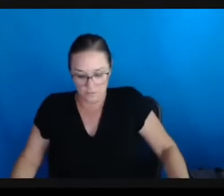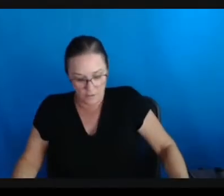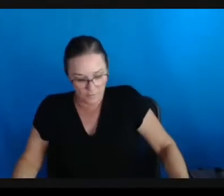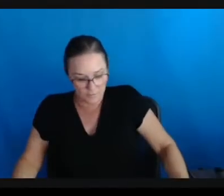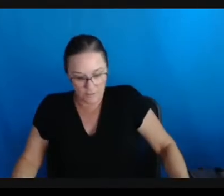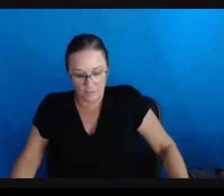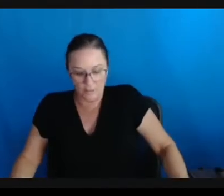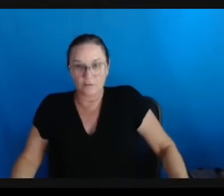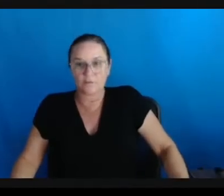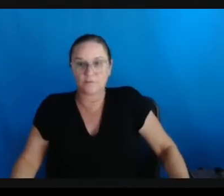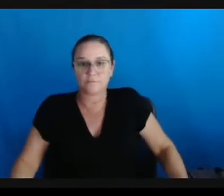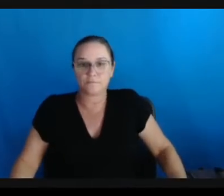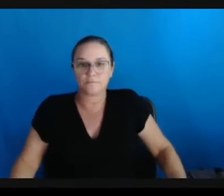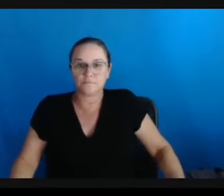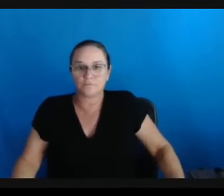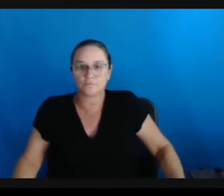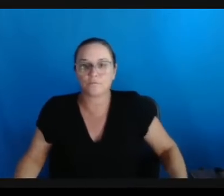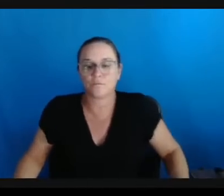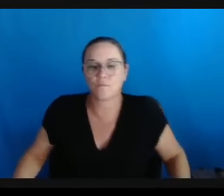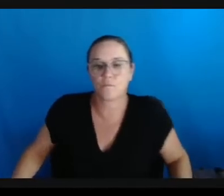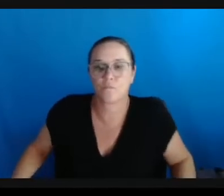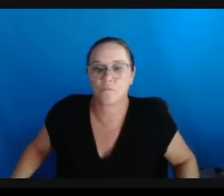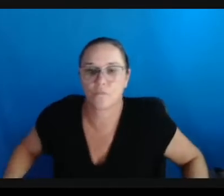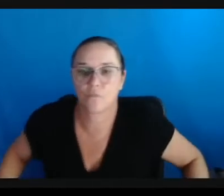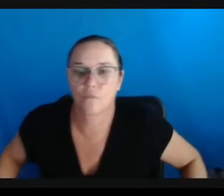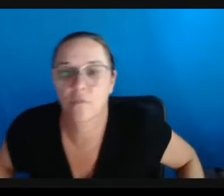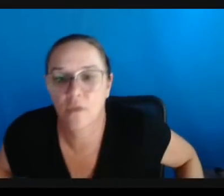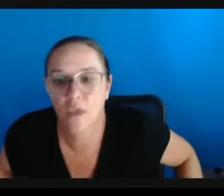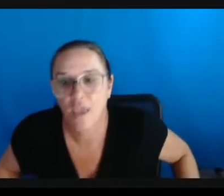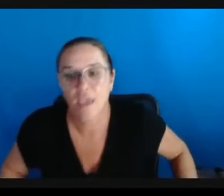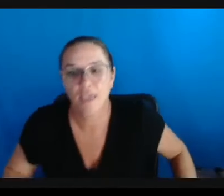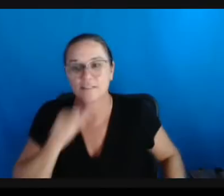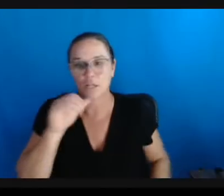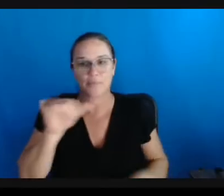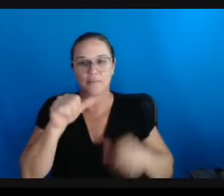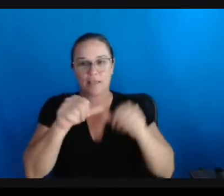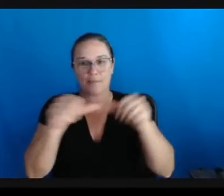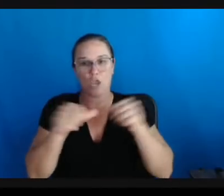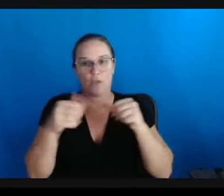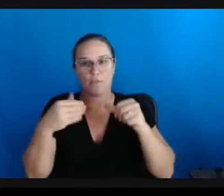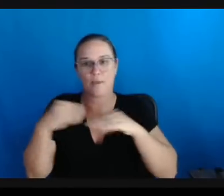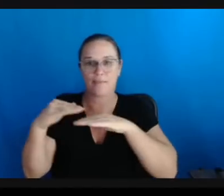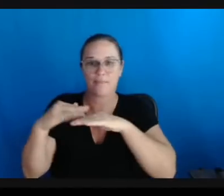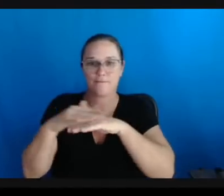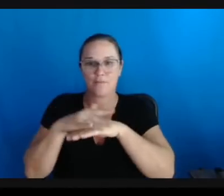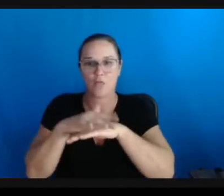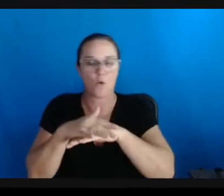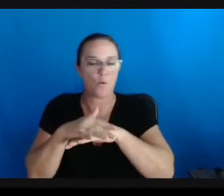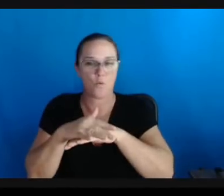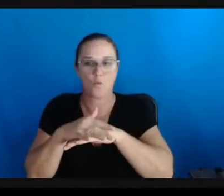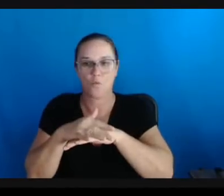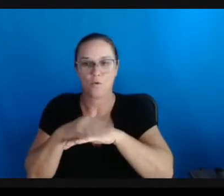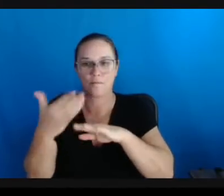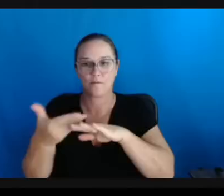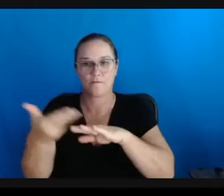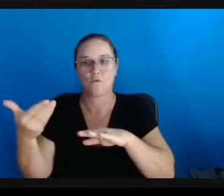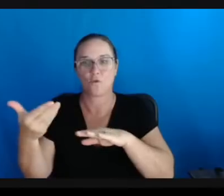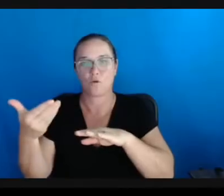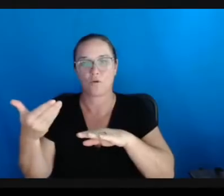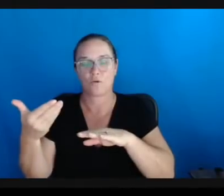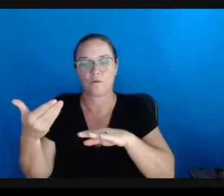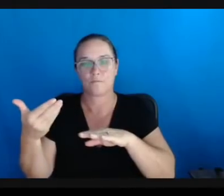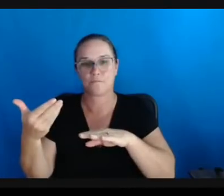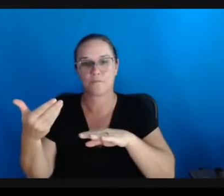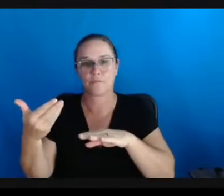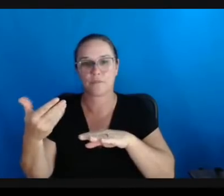And I'll rewind it back, and you can see that's not the same area as we had the lava flow extent previously. So that's how far that goes, and